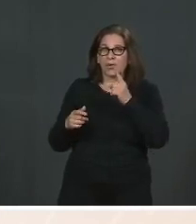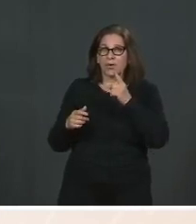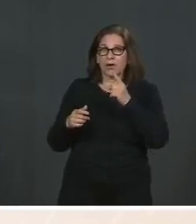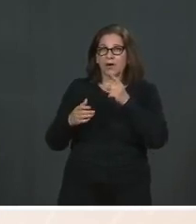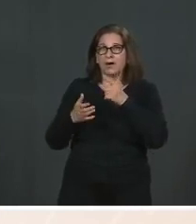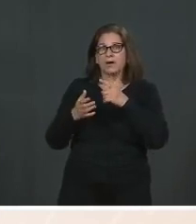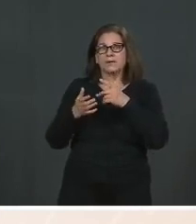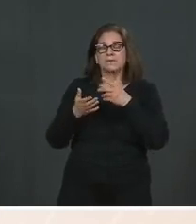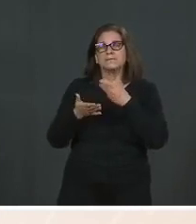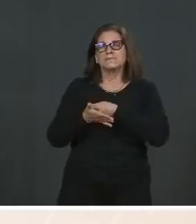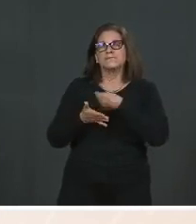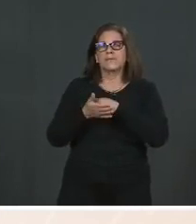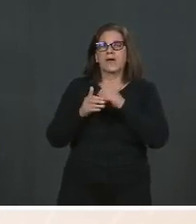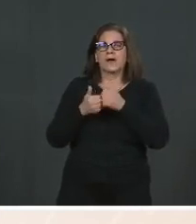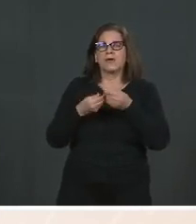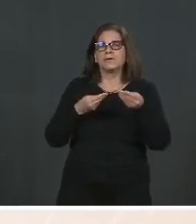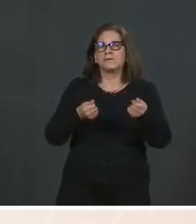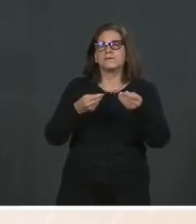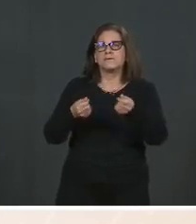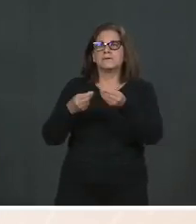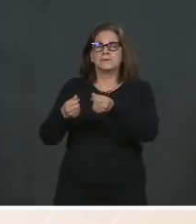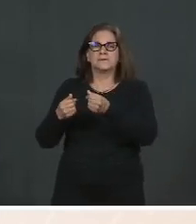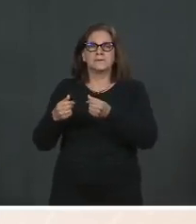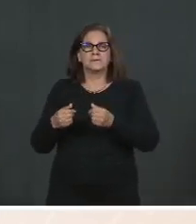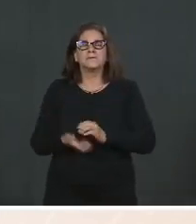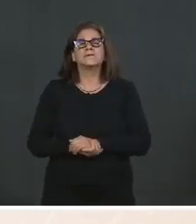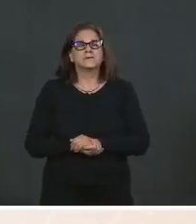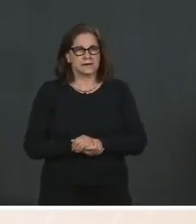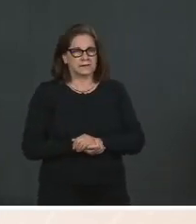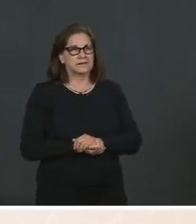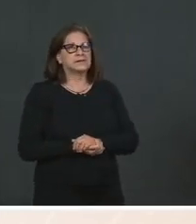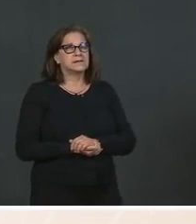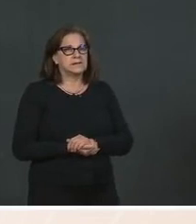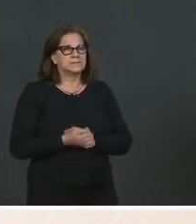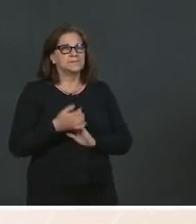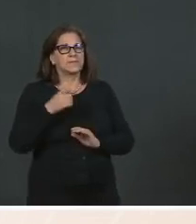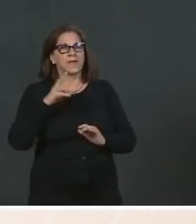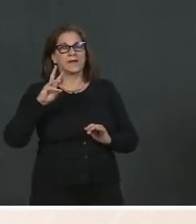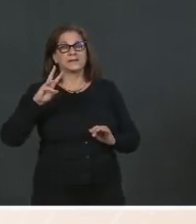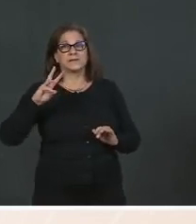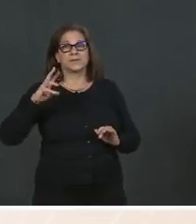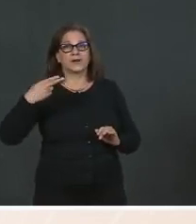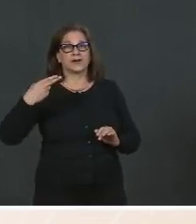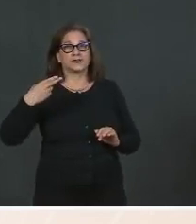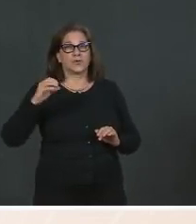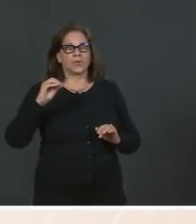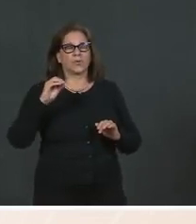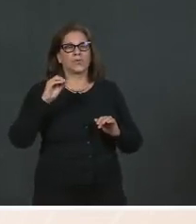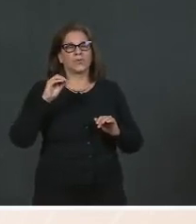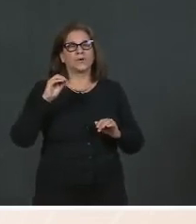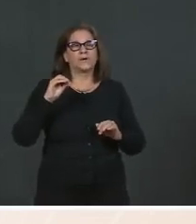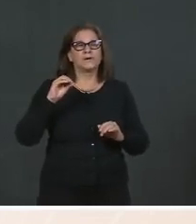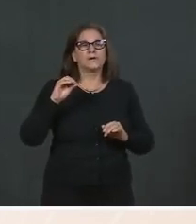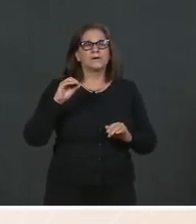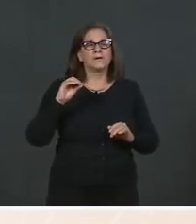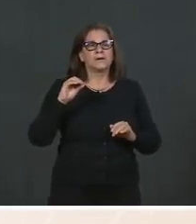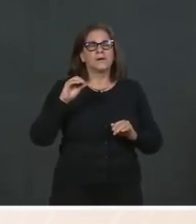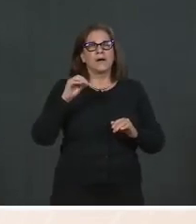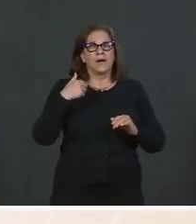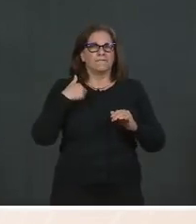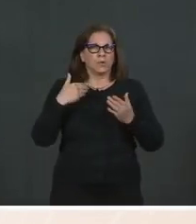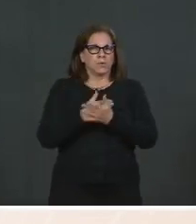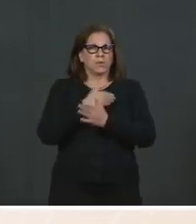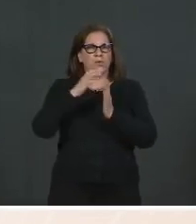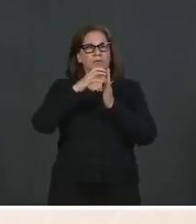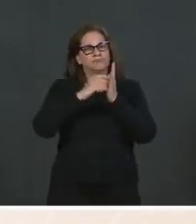then the forthcoming WHO report, I know some people have drafts of it. Does the administration put any stock into it whatsoever,